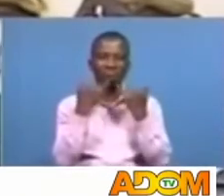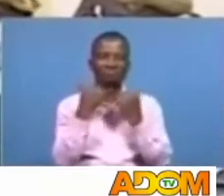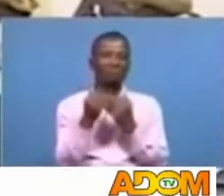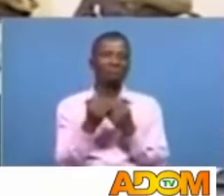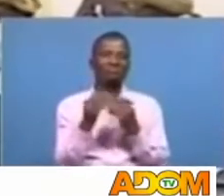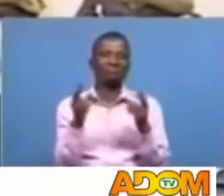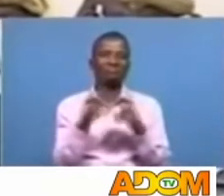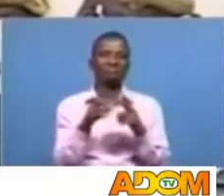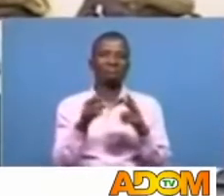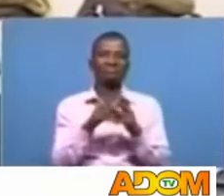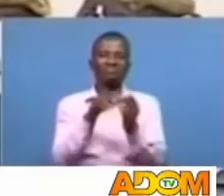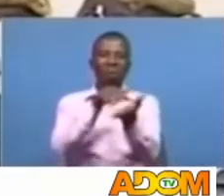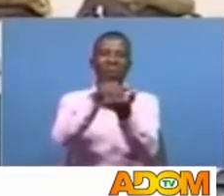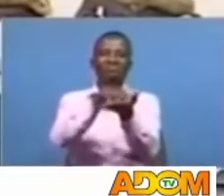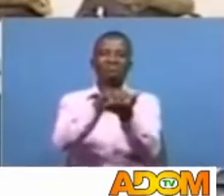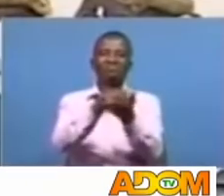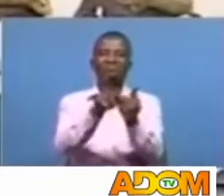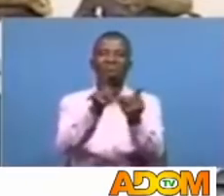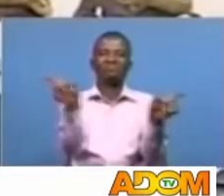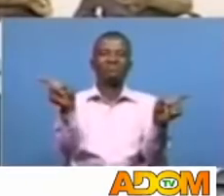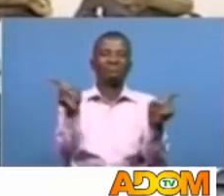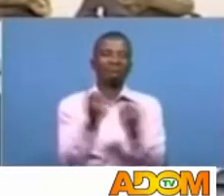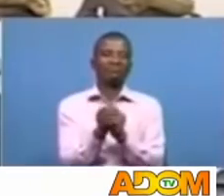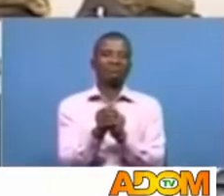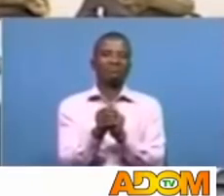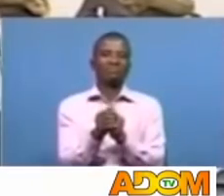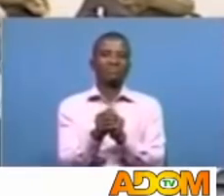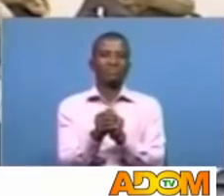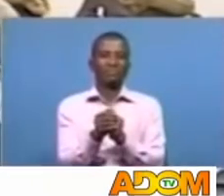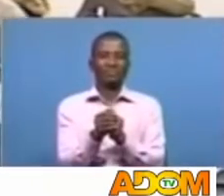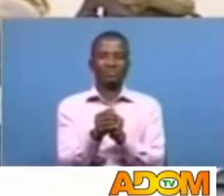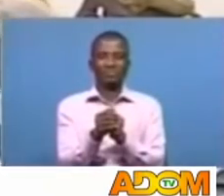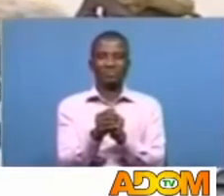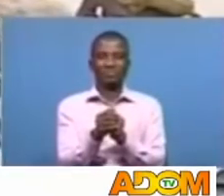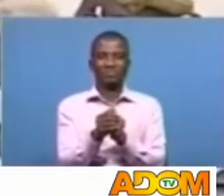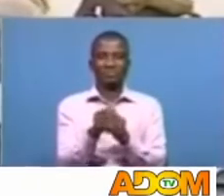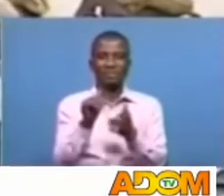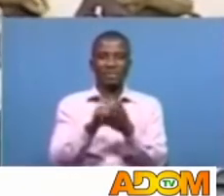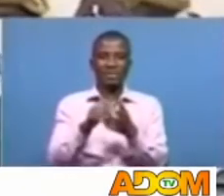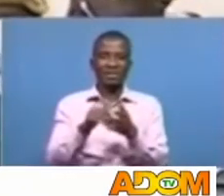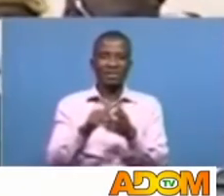all on your ratio that I've set out above.